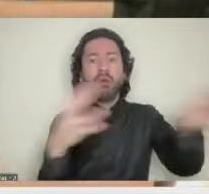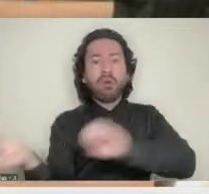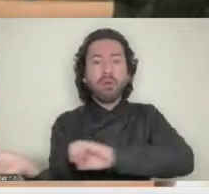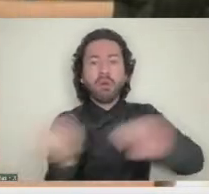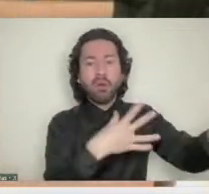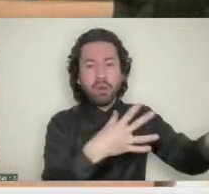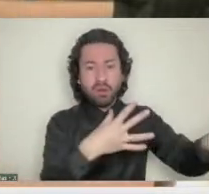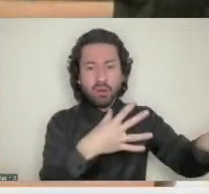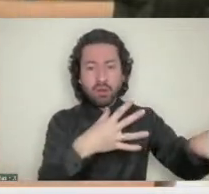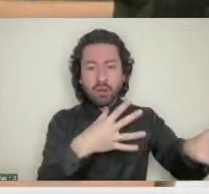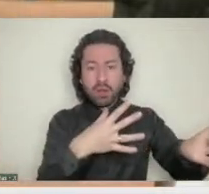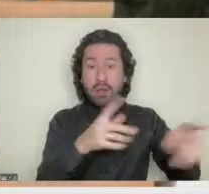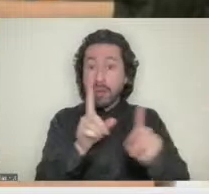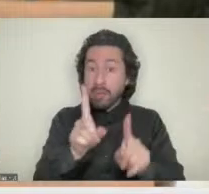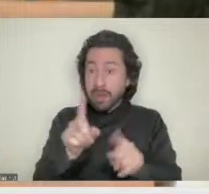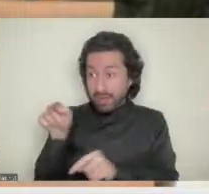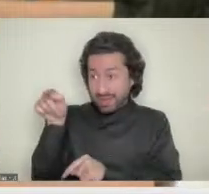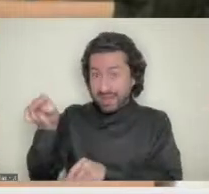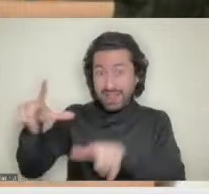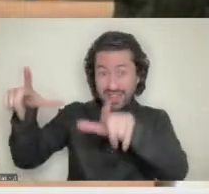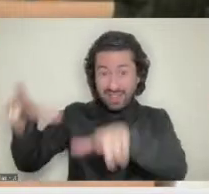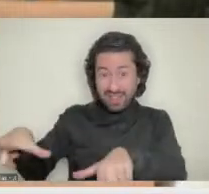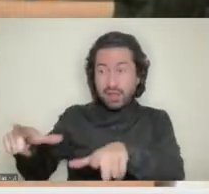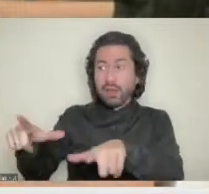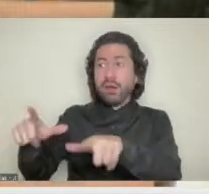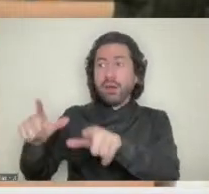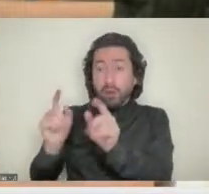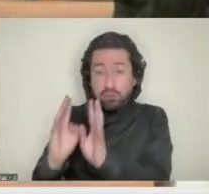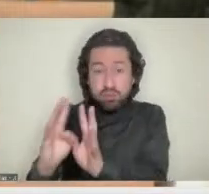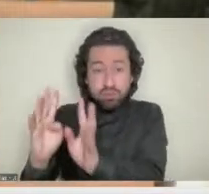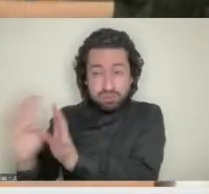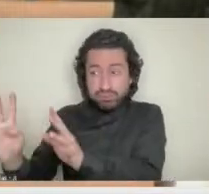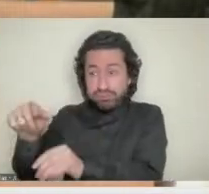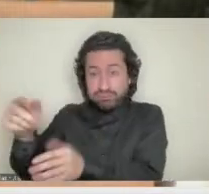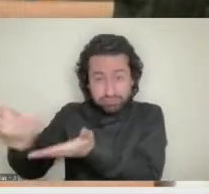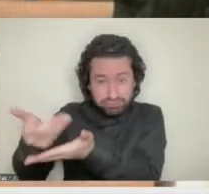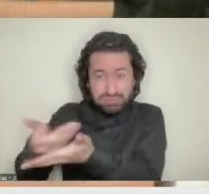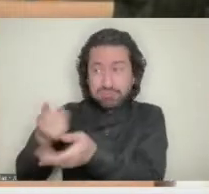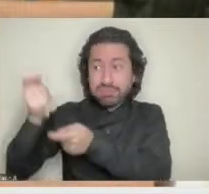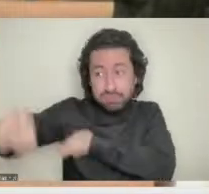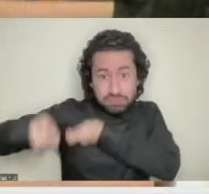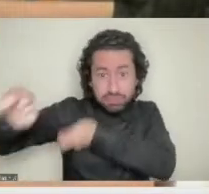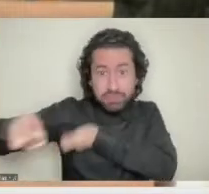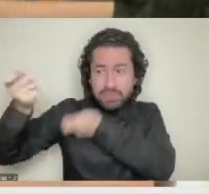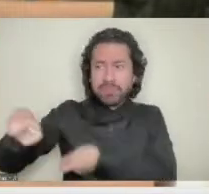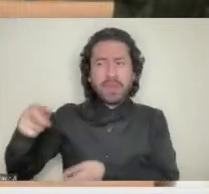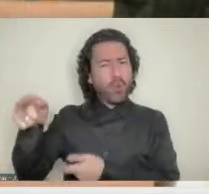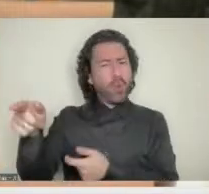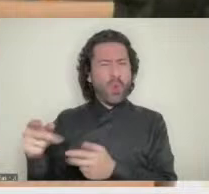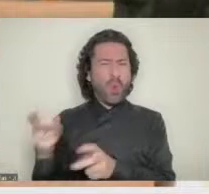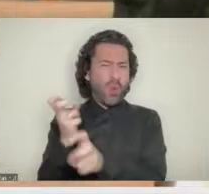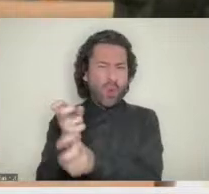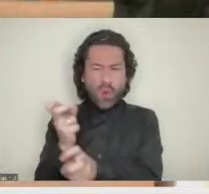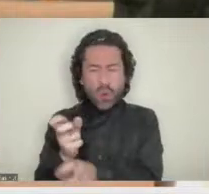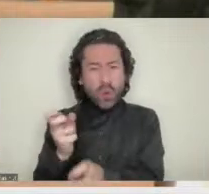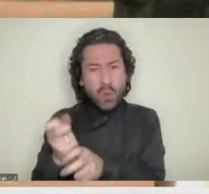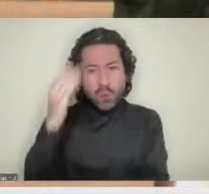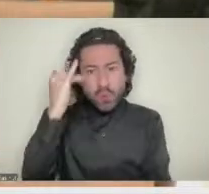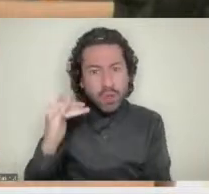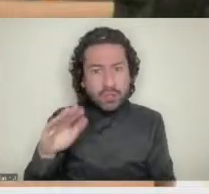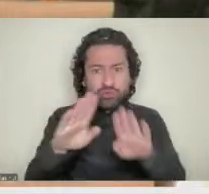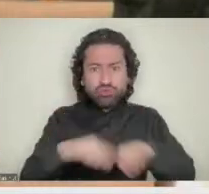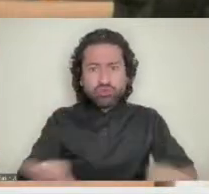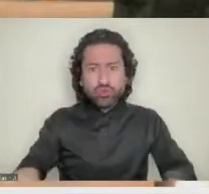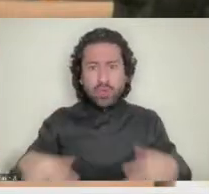are top export products. But it's in actually those areas where the most challenging